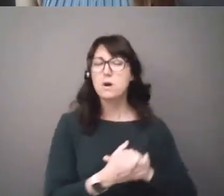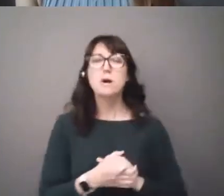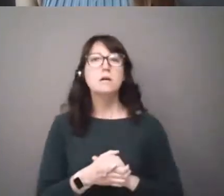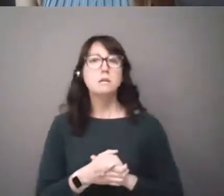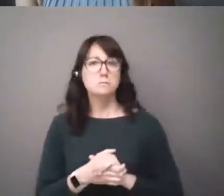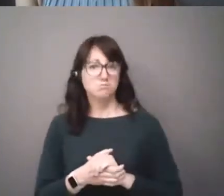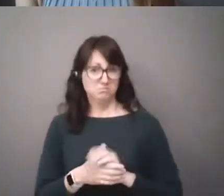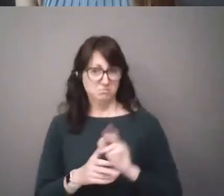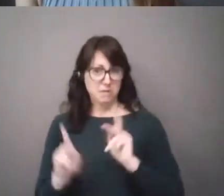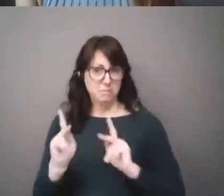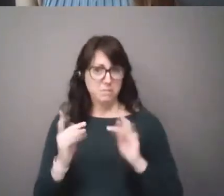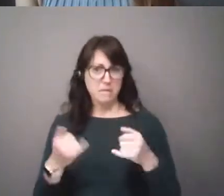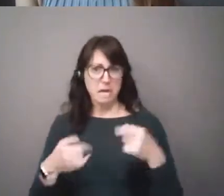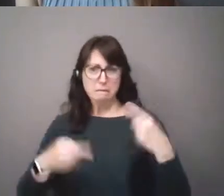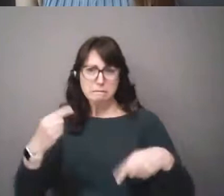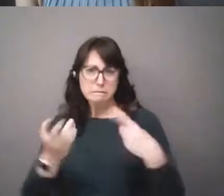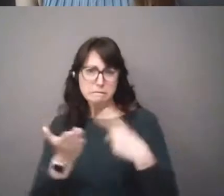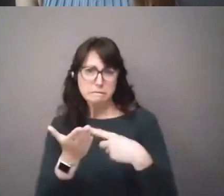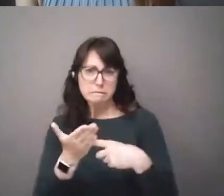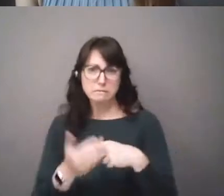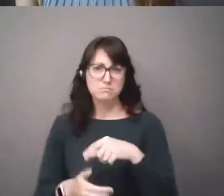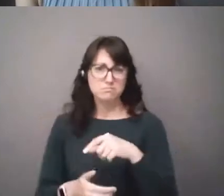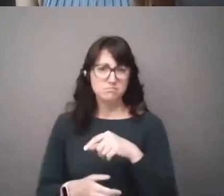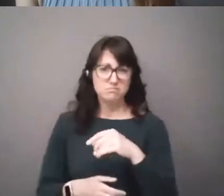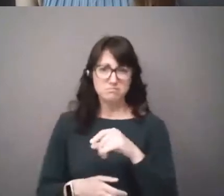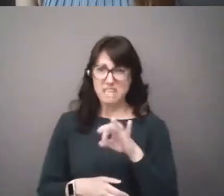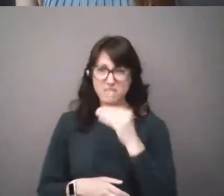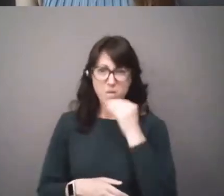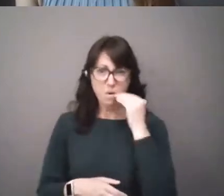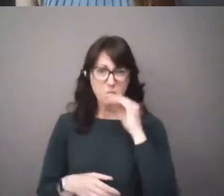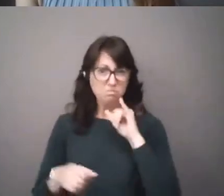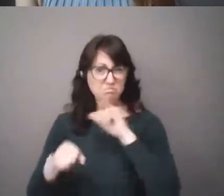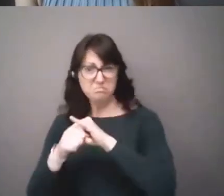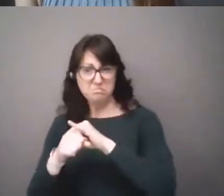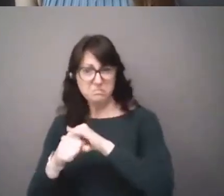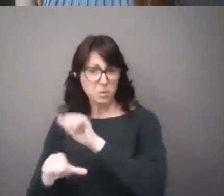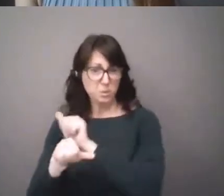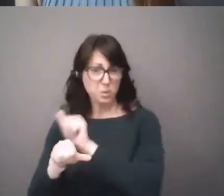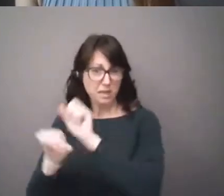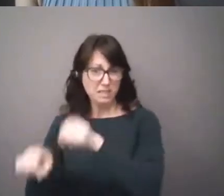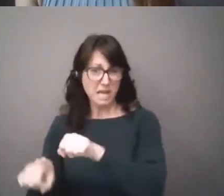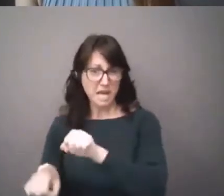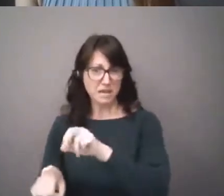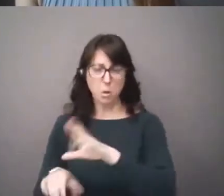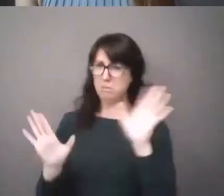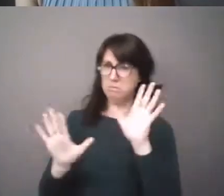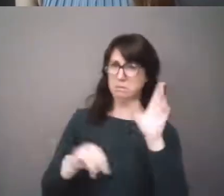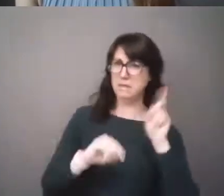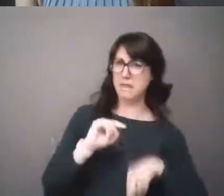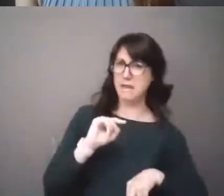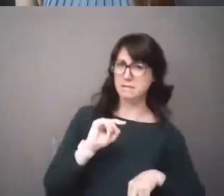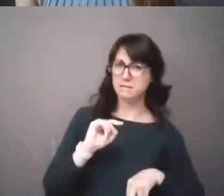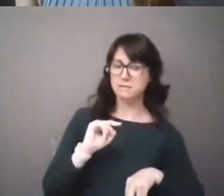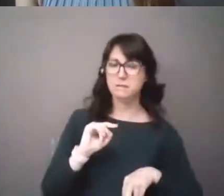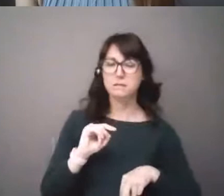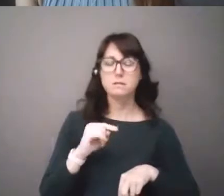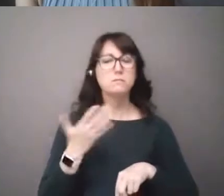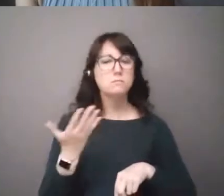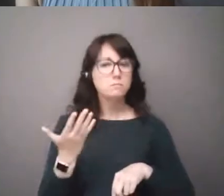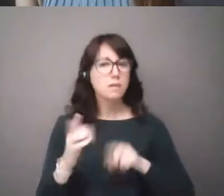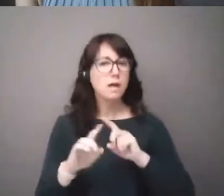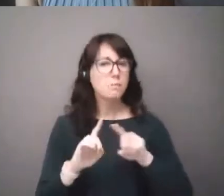having debates about whether they can work at home or not work at home. I think, though, that what people are not understanding